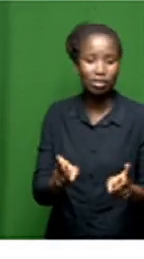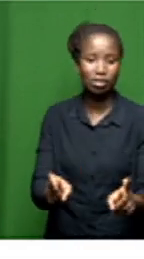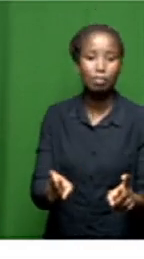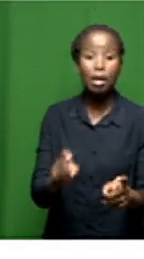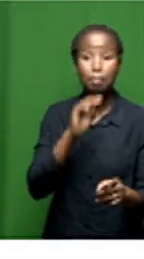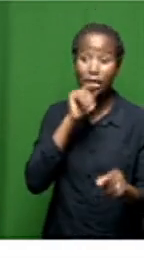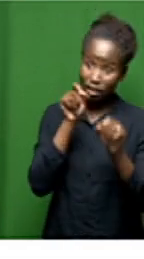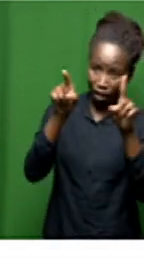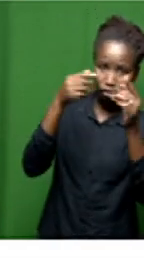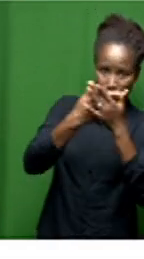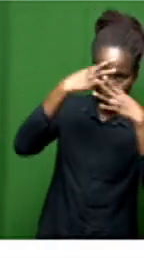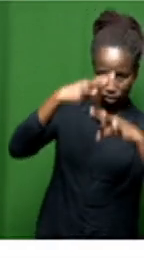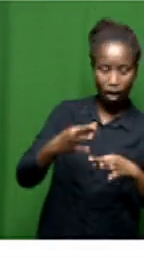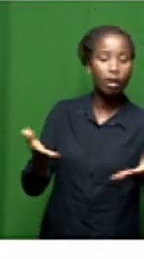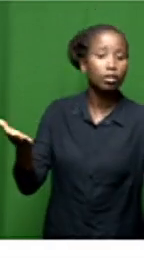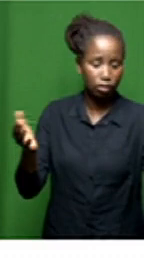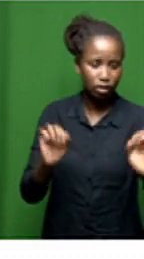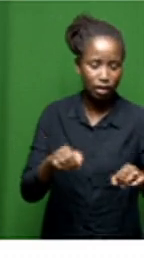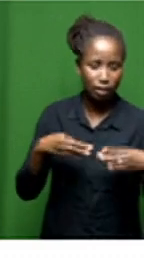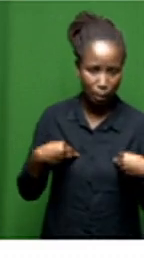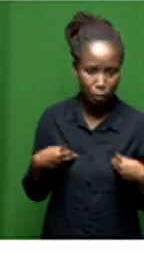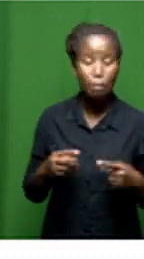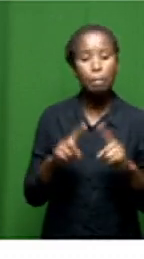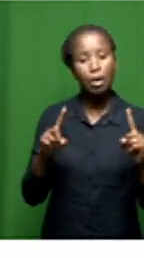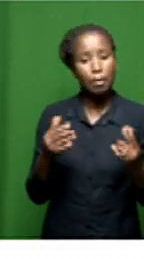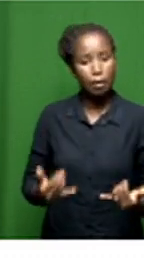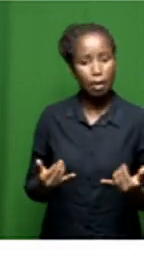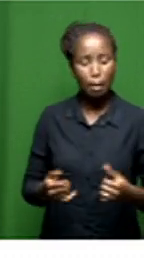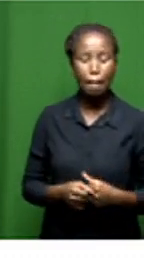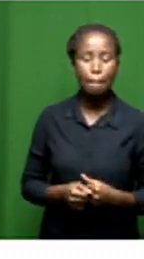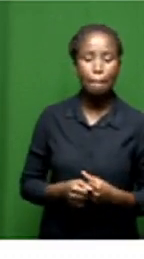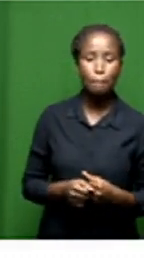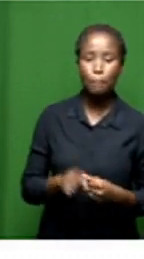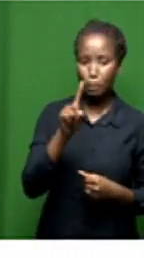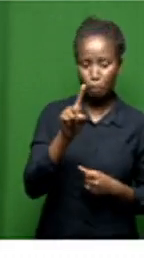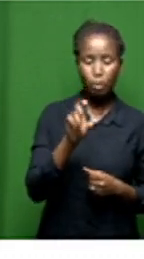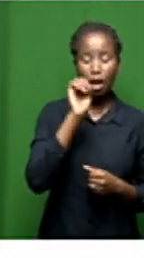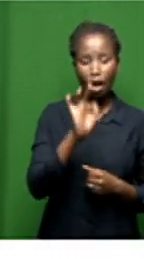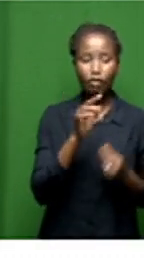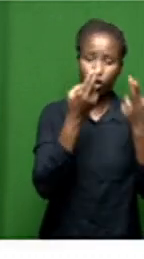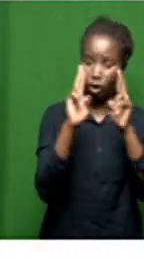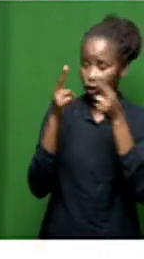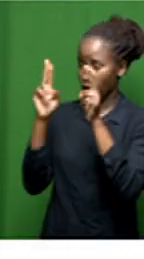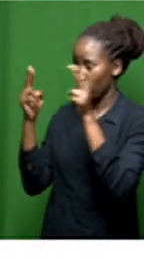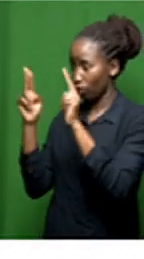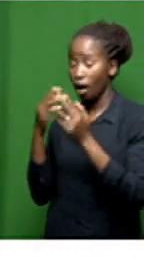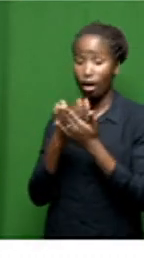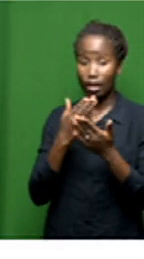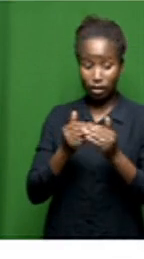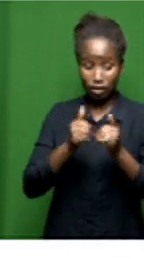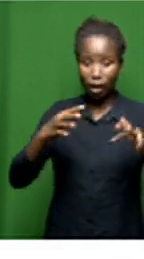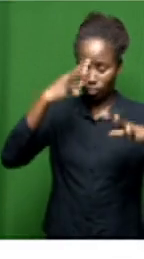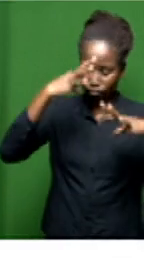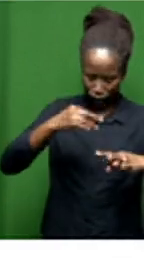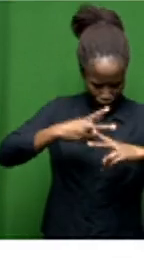by themselves. But the question and advice will always be is, before any university makes any decision of this kind, a